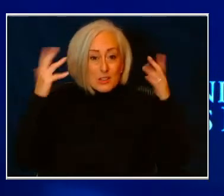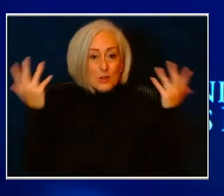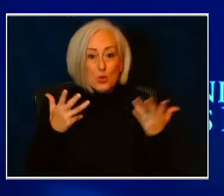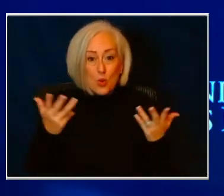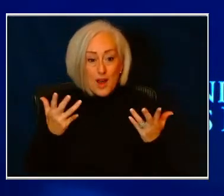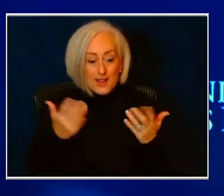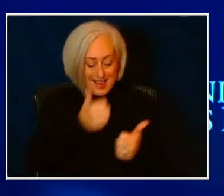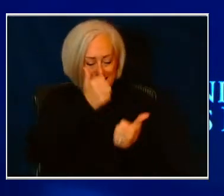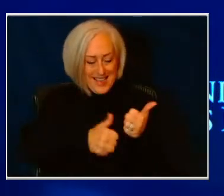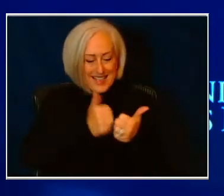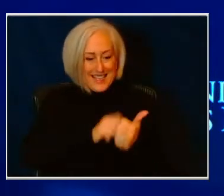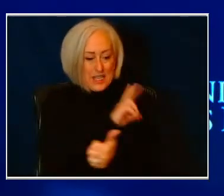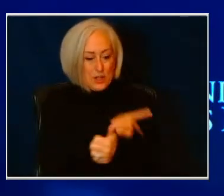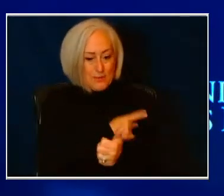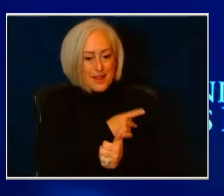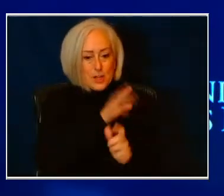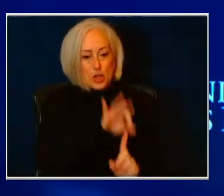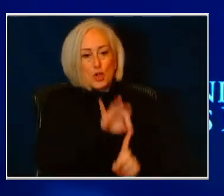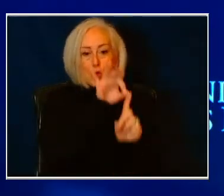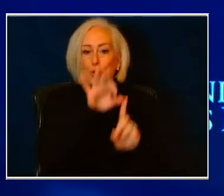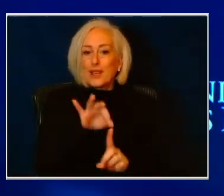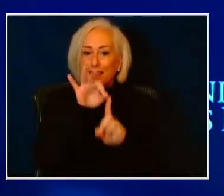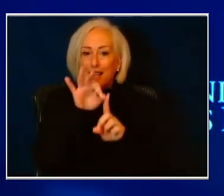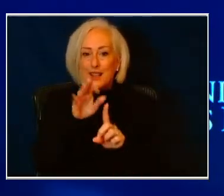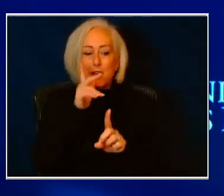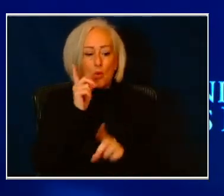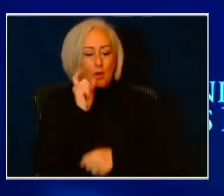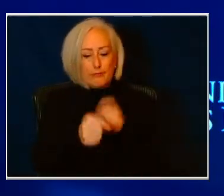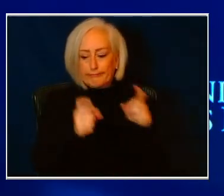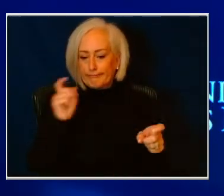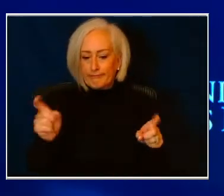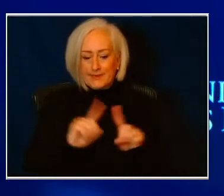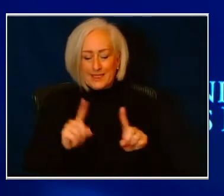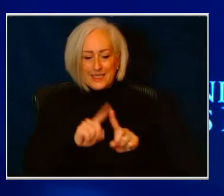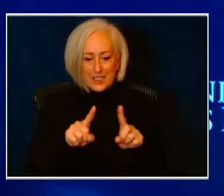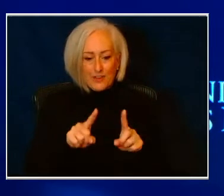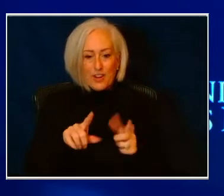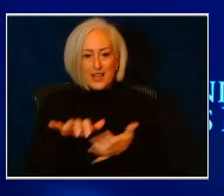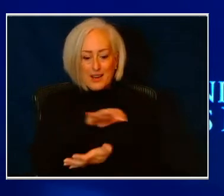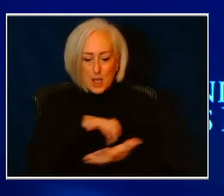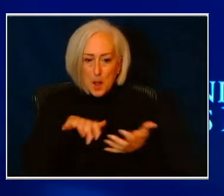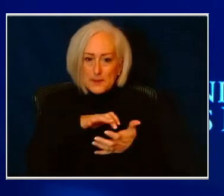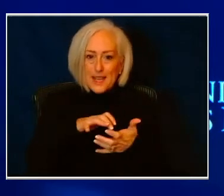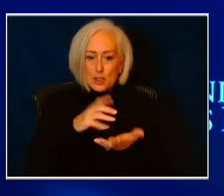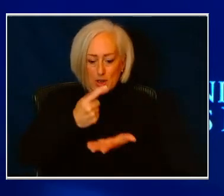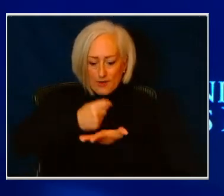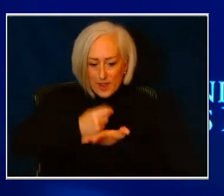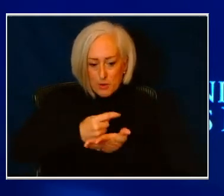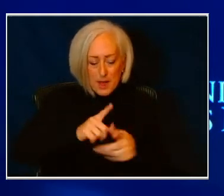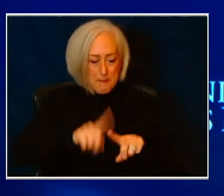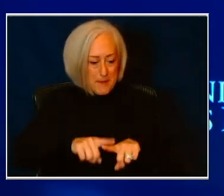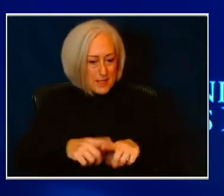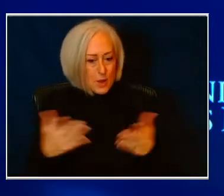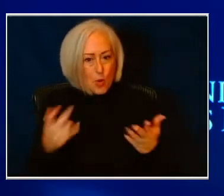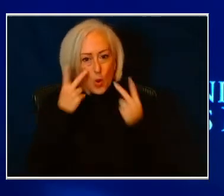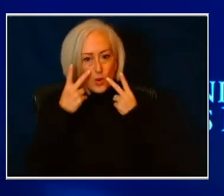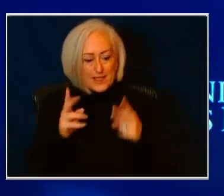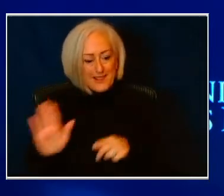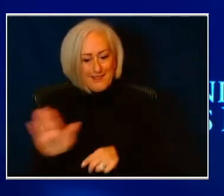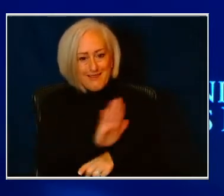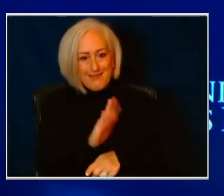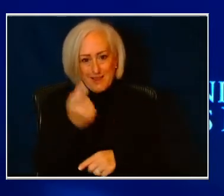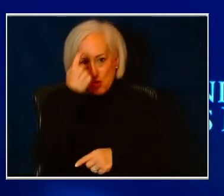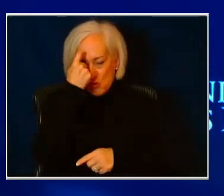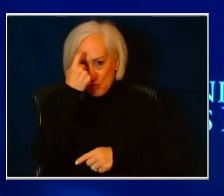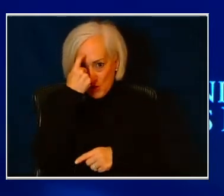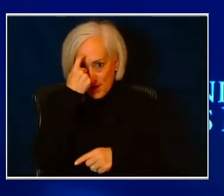patient's unique and will receive a different sort of combination of therapy based on the kinds of changes we're seeing in the brain. And this is a first step in that direction. We